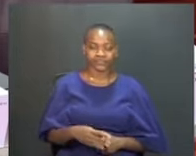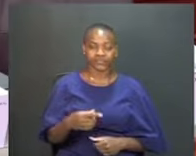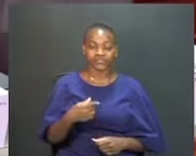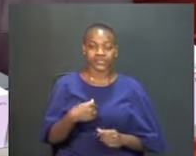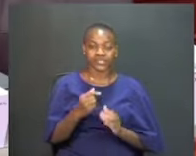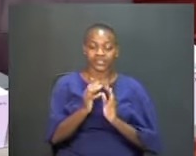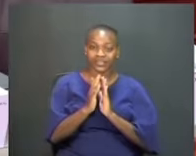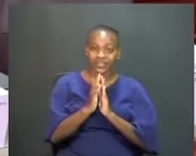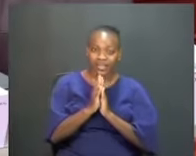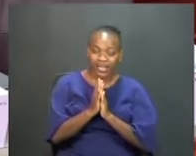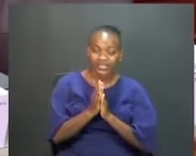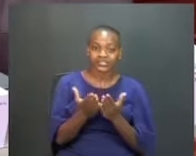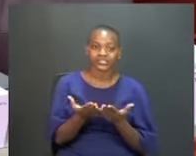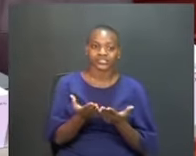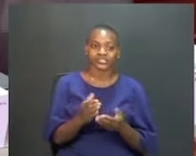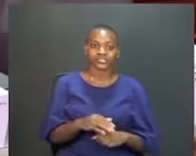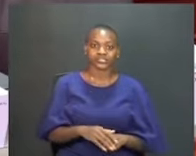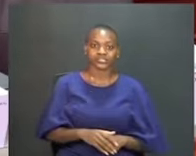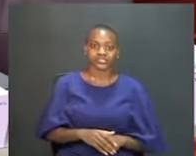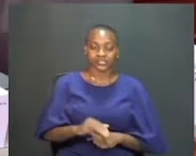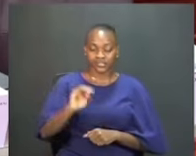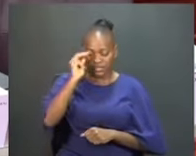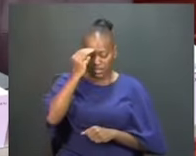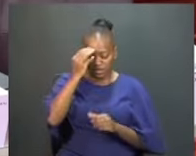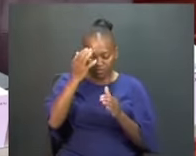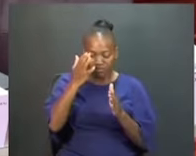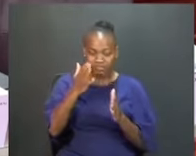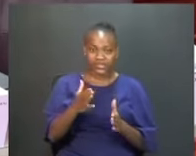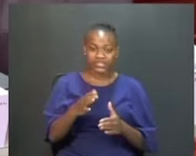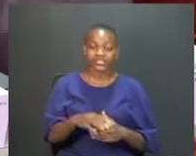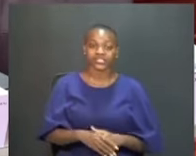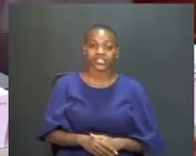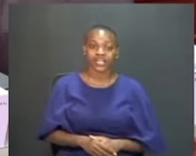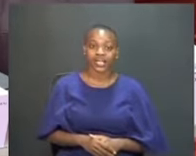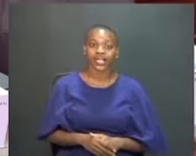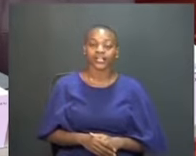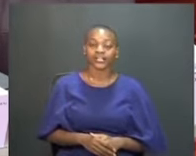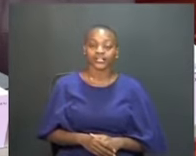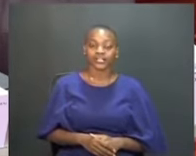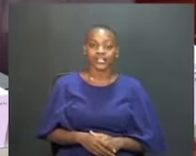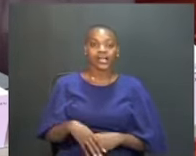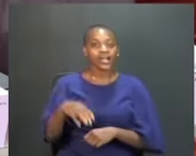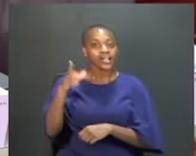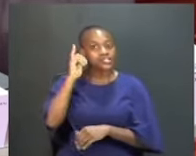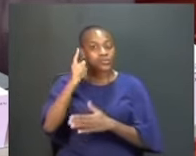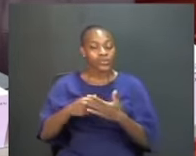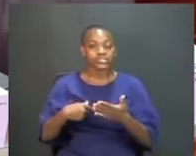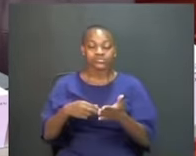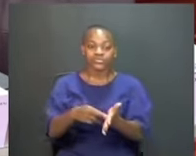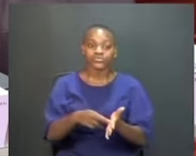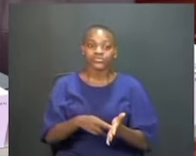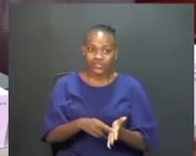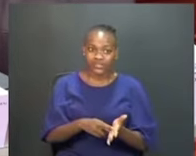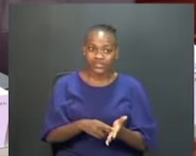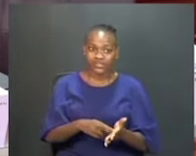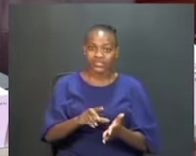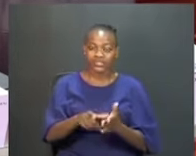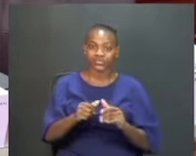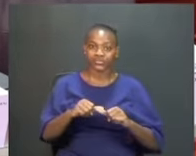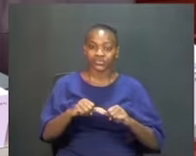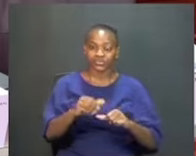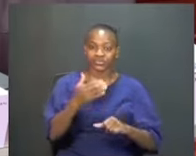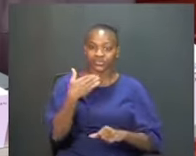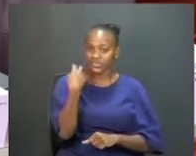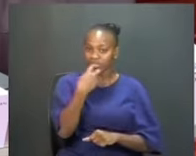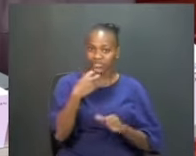that the minister obliges my prayer so that we can make progress. Thank you, Mr.